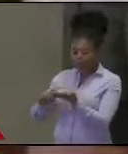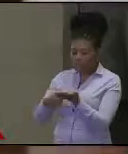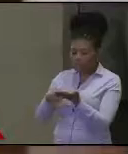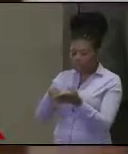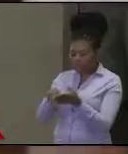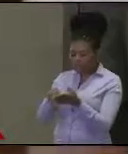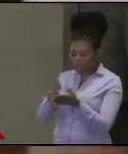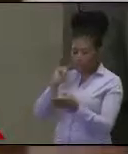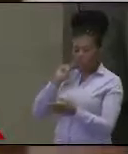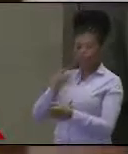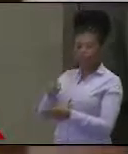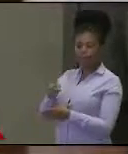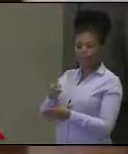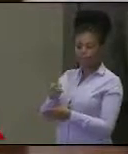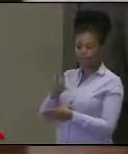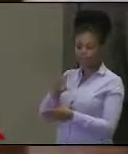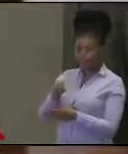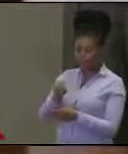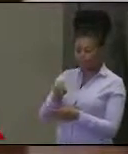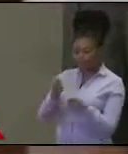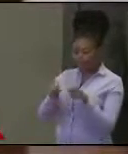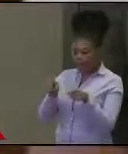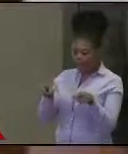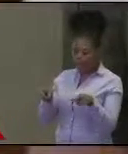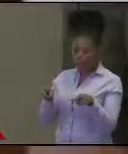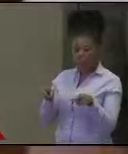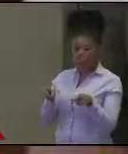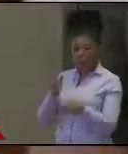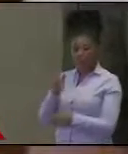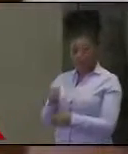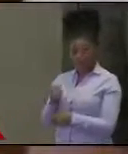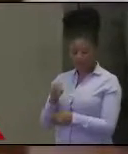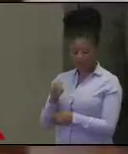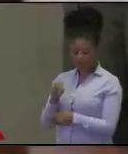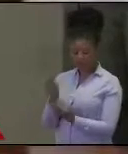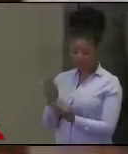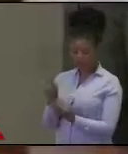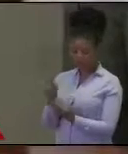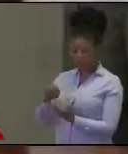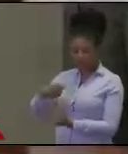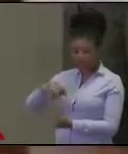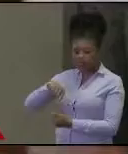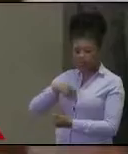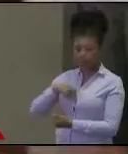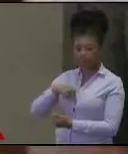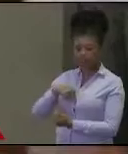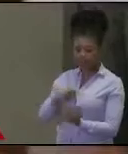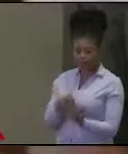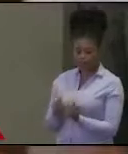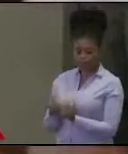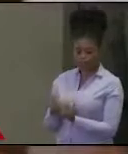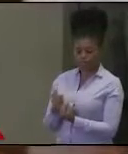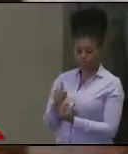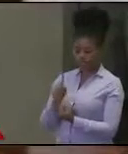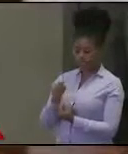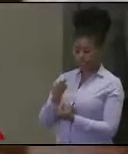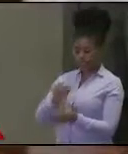have a sense that there are people who are agitated out there who are really expecting us to do. That's why I did in the